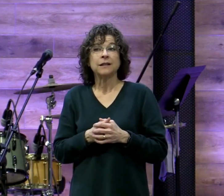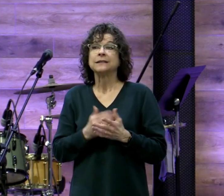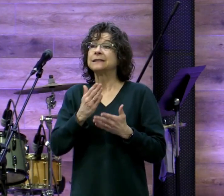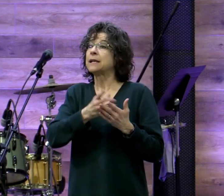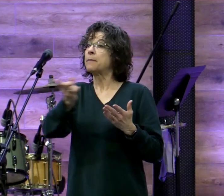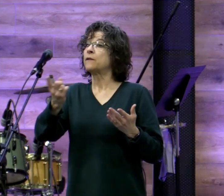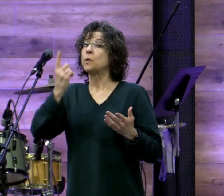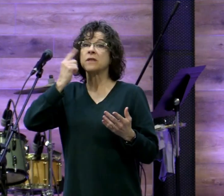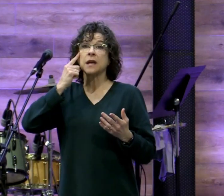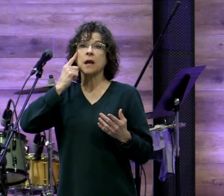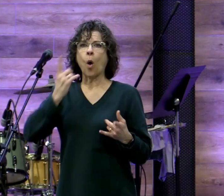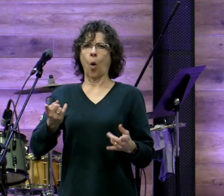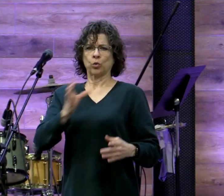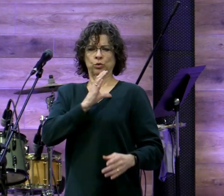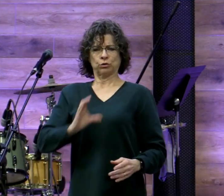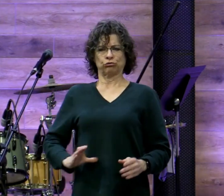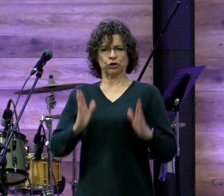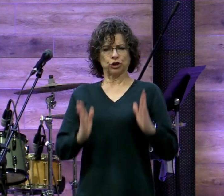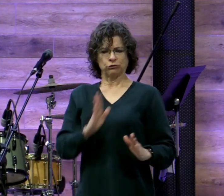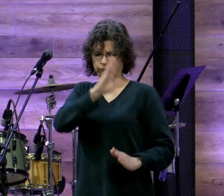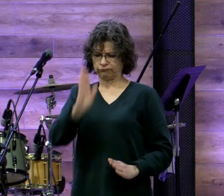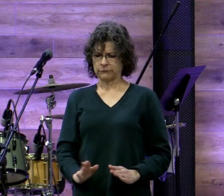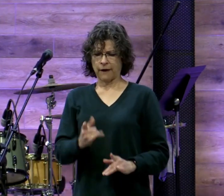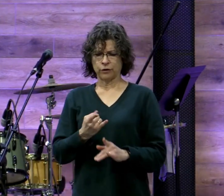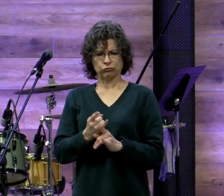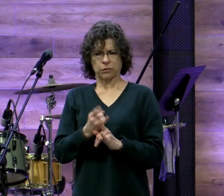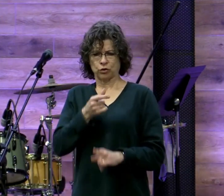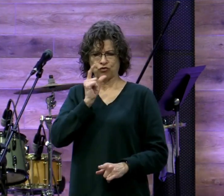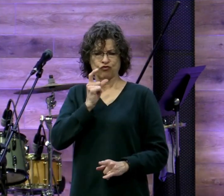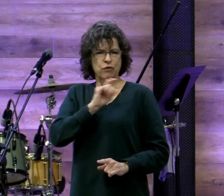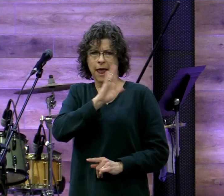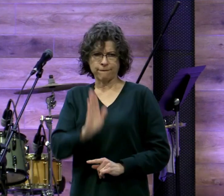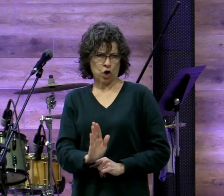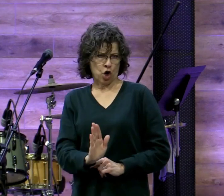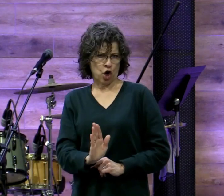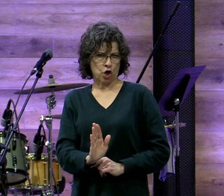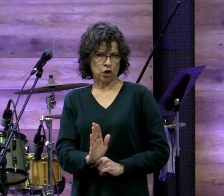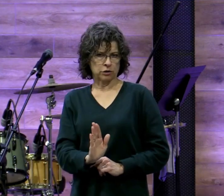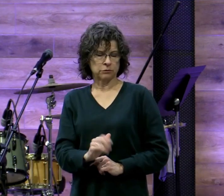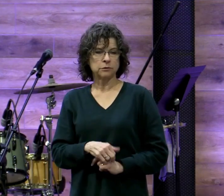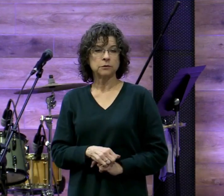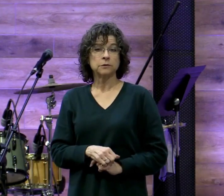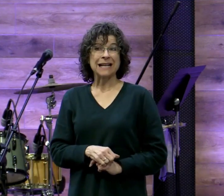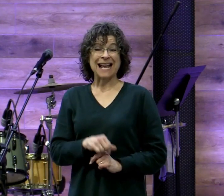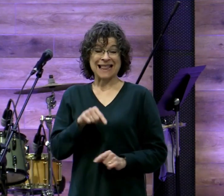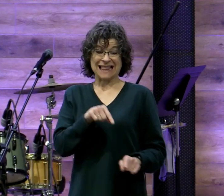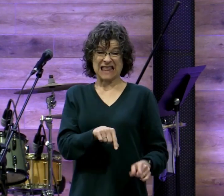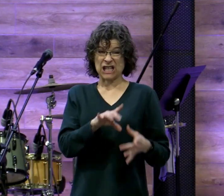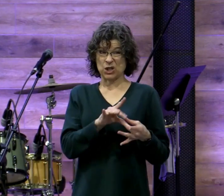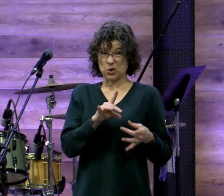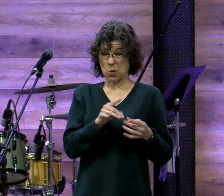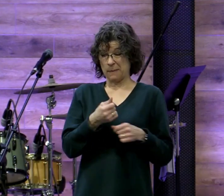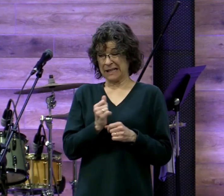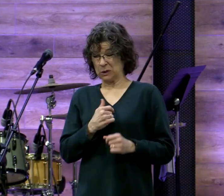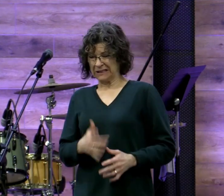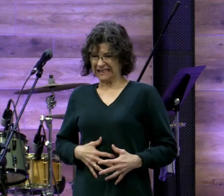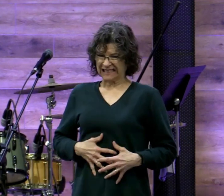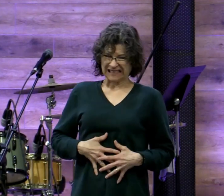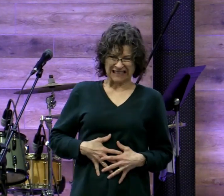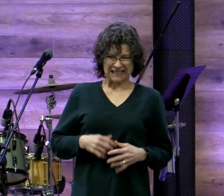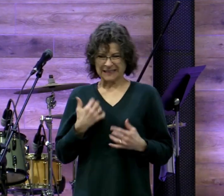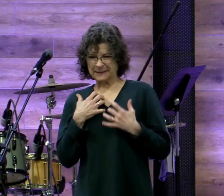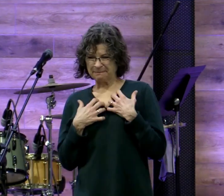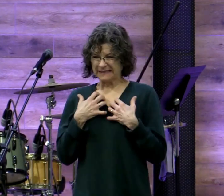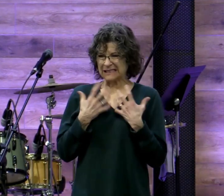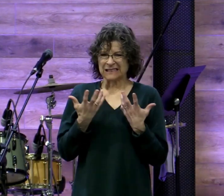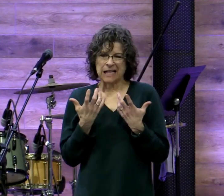drink alcohol, ever. And so this story of Jesus actually makes you a little bit uncomfortable. You struggle to have categories